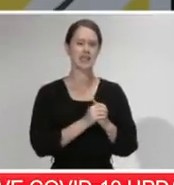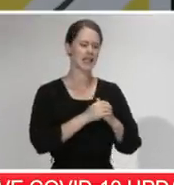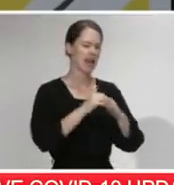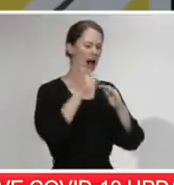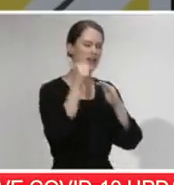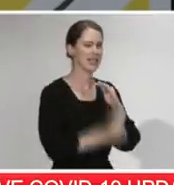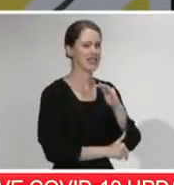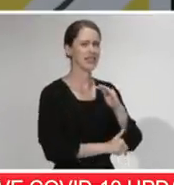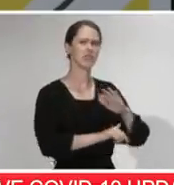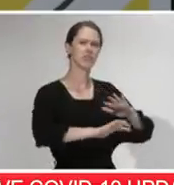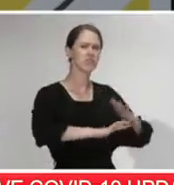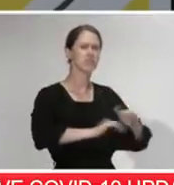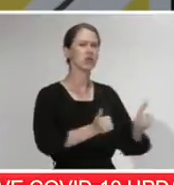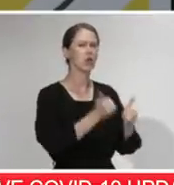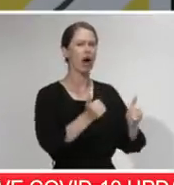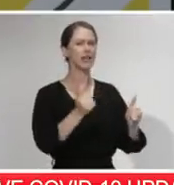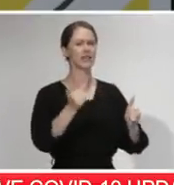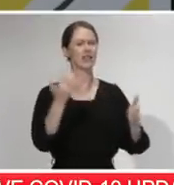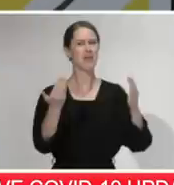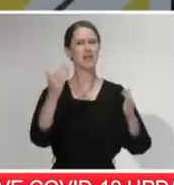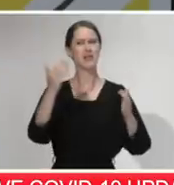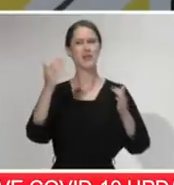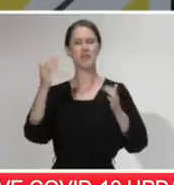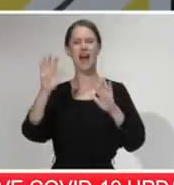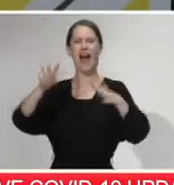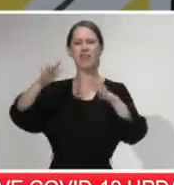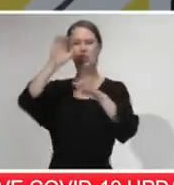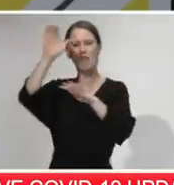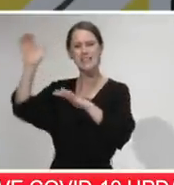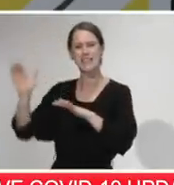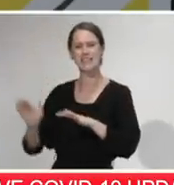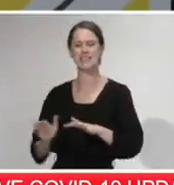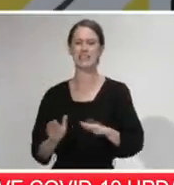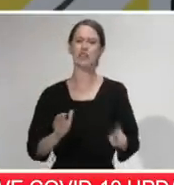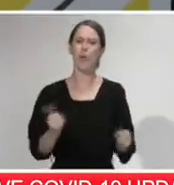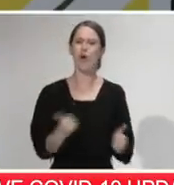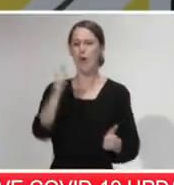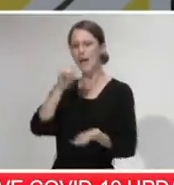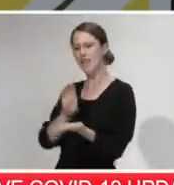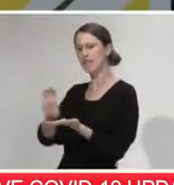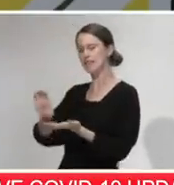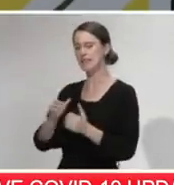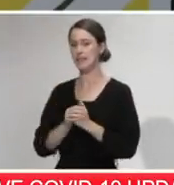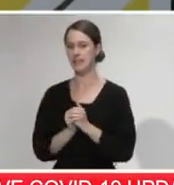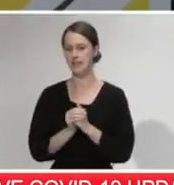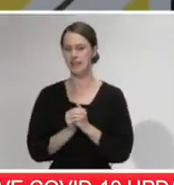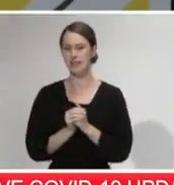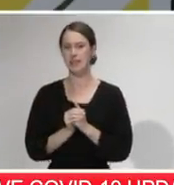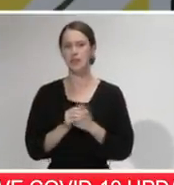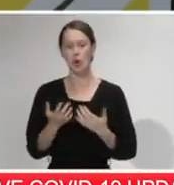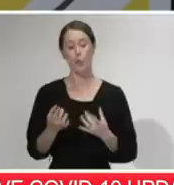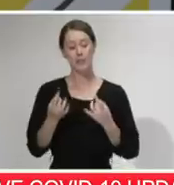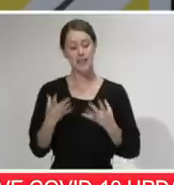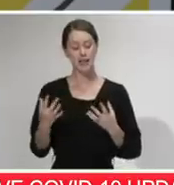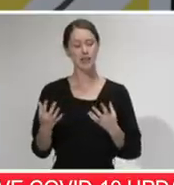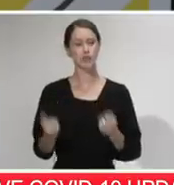of GDP compares favourably to the OECD average of above 70%. We begin this journey from a